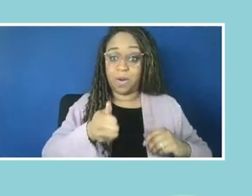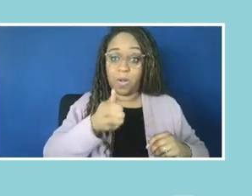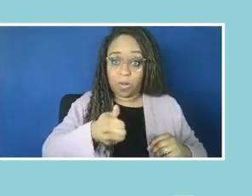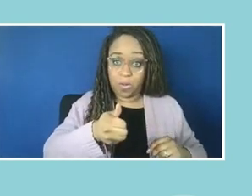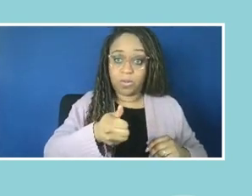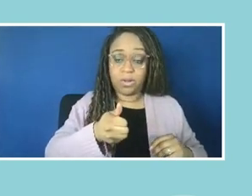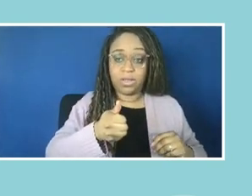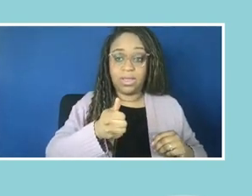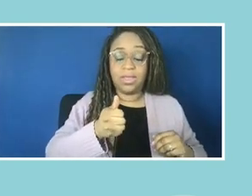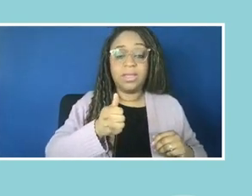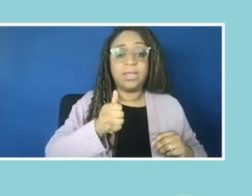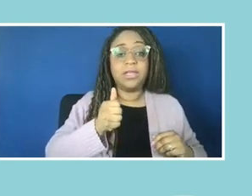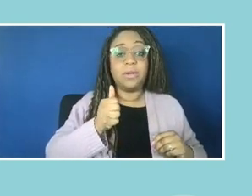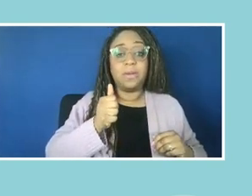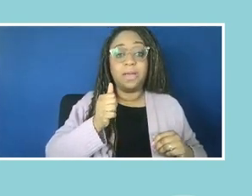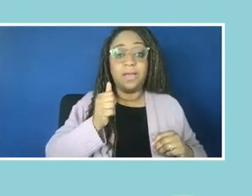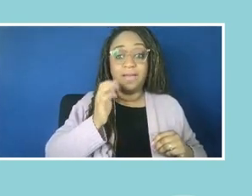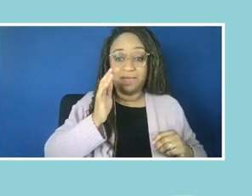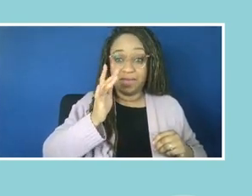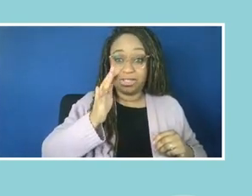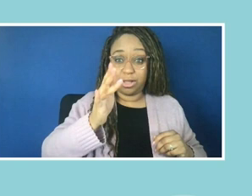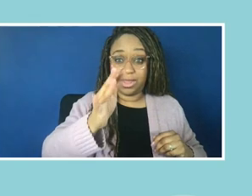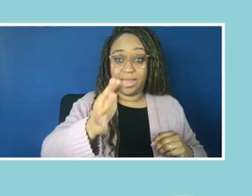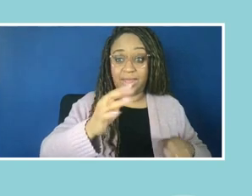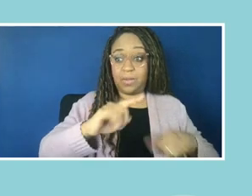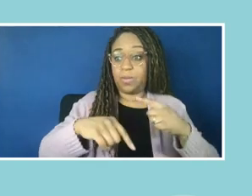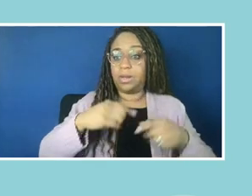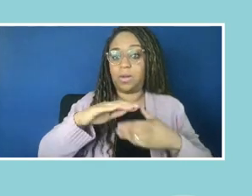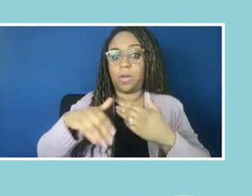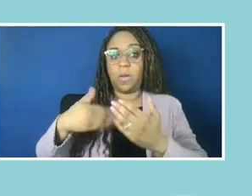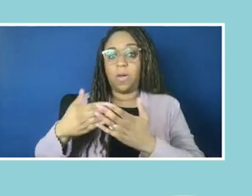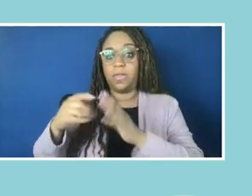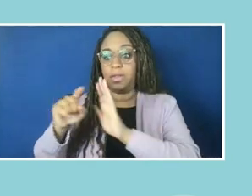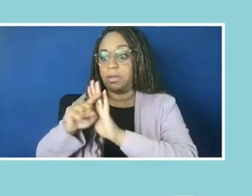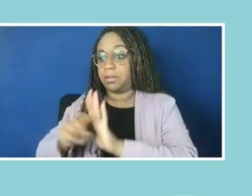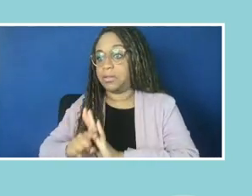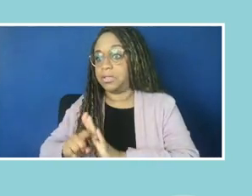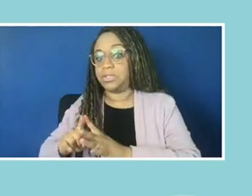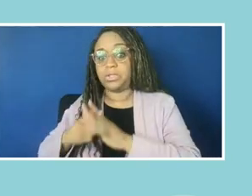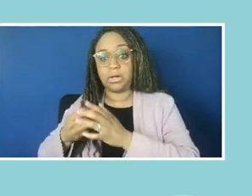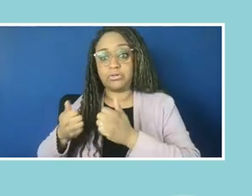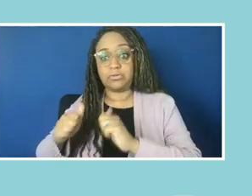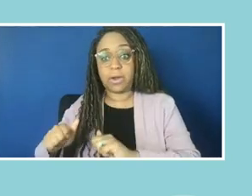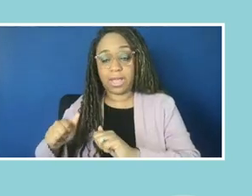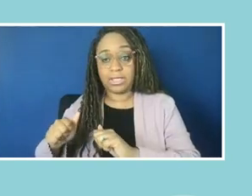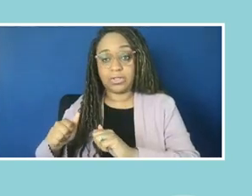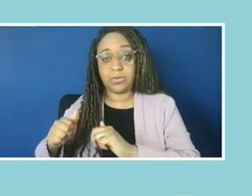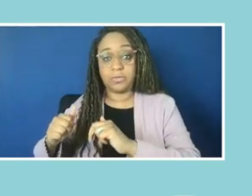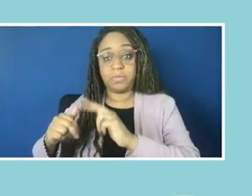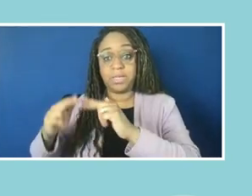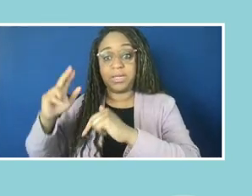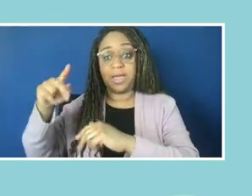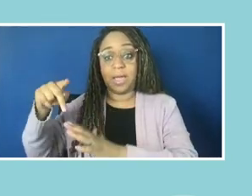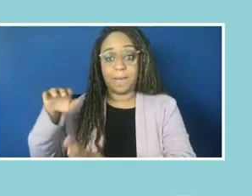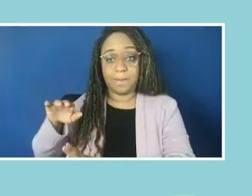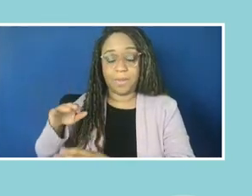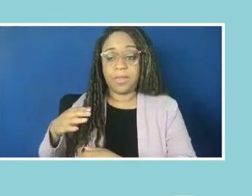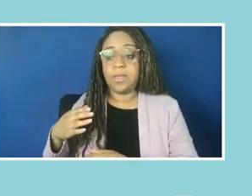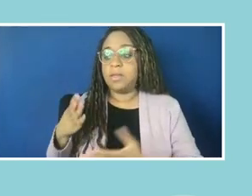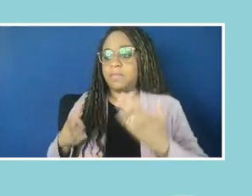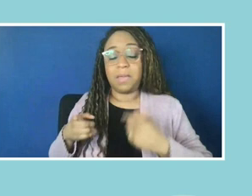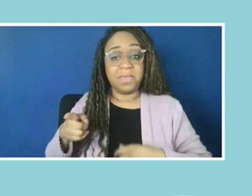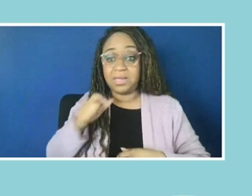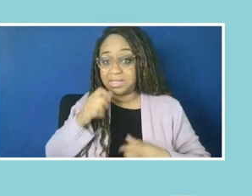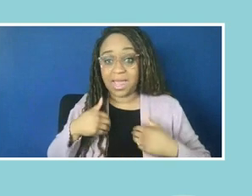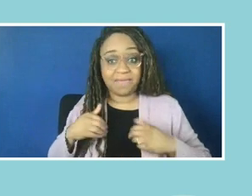comes, when all of this nonsense starts trying to build up, it either may not have the ability to do so